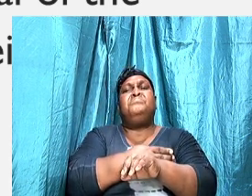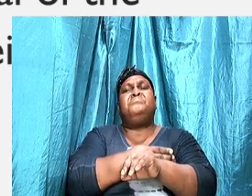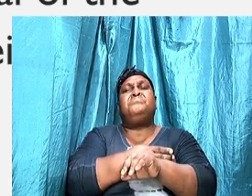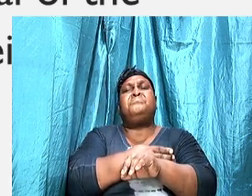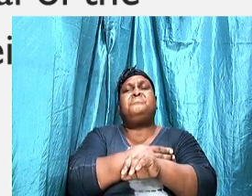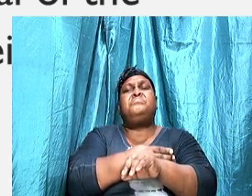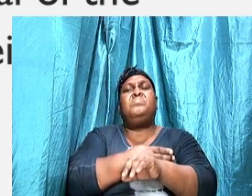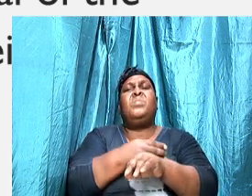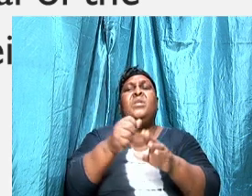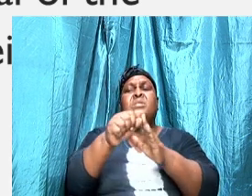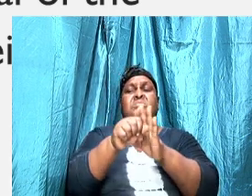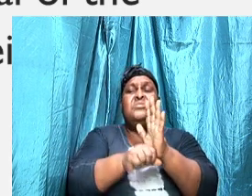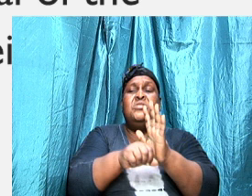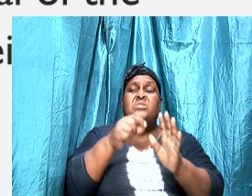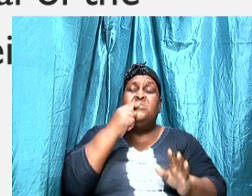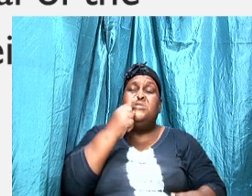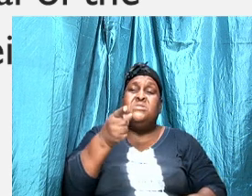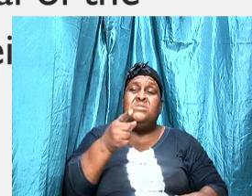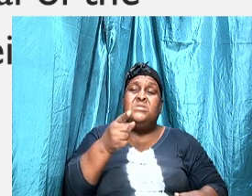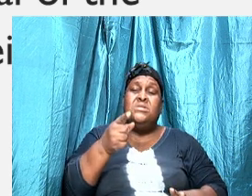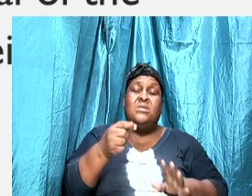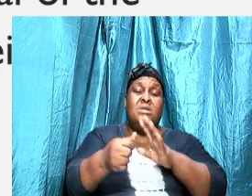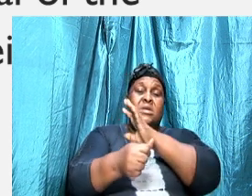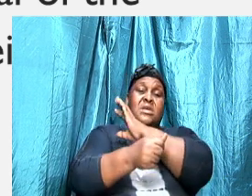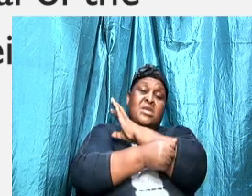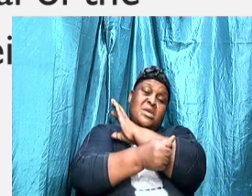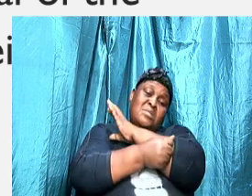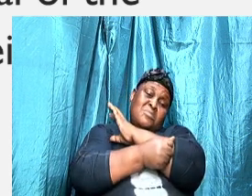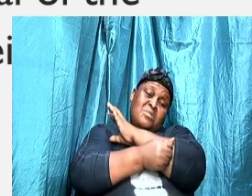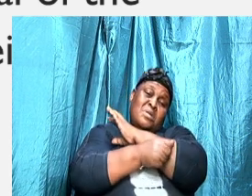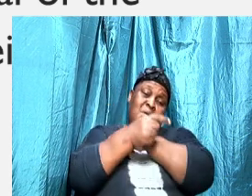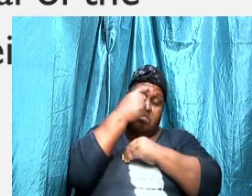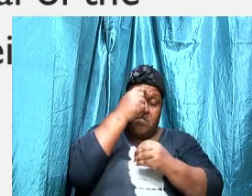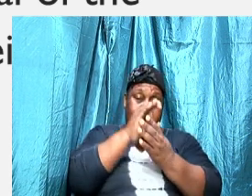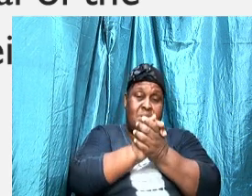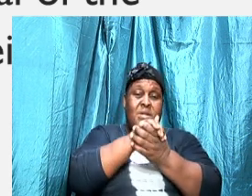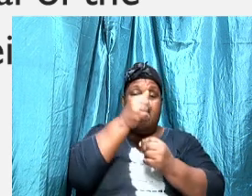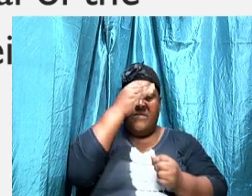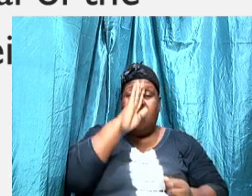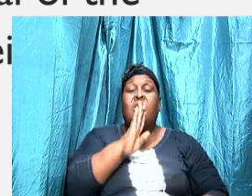And the scripture says that Abraham believed God.